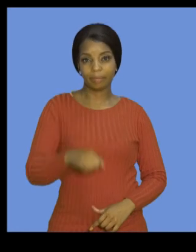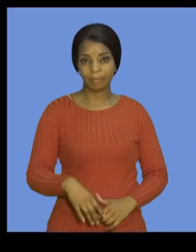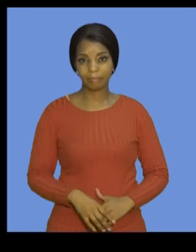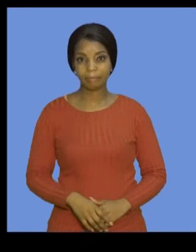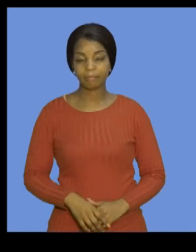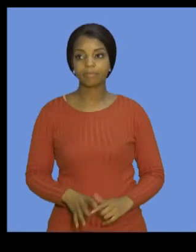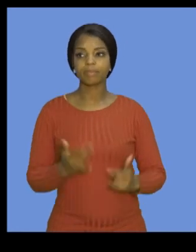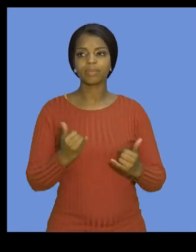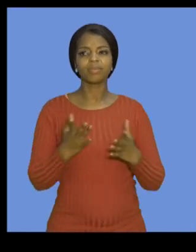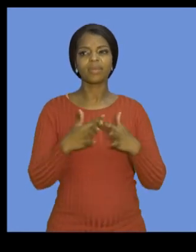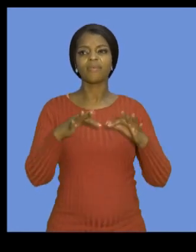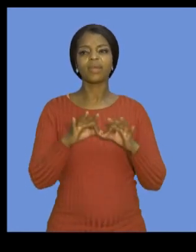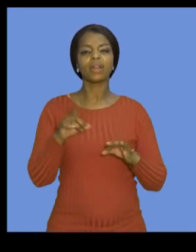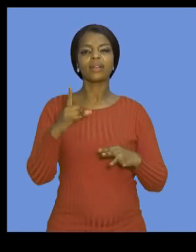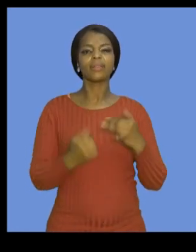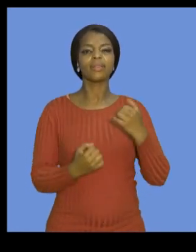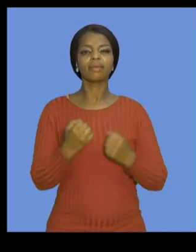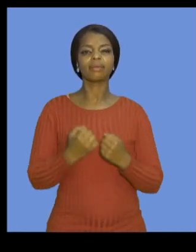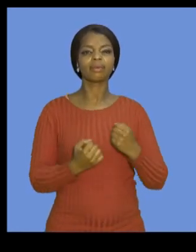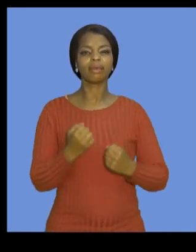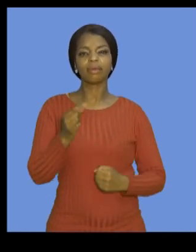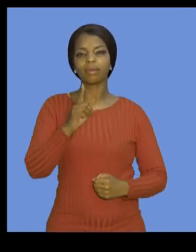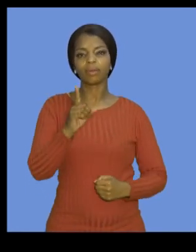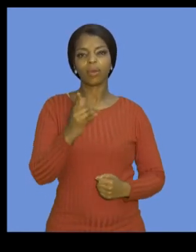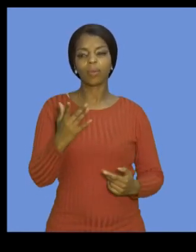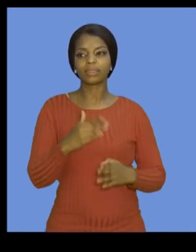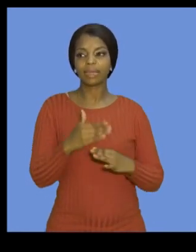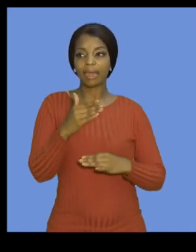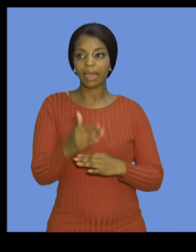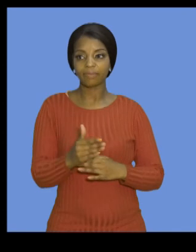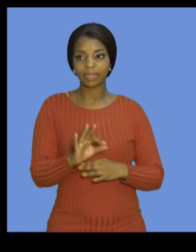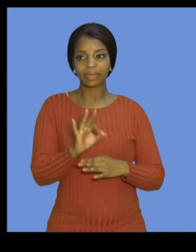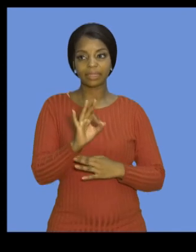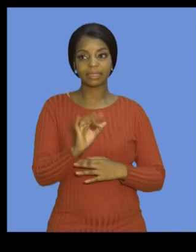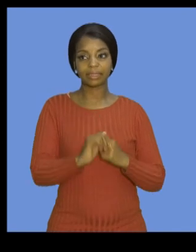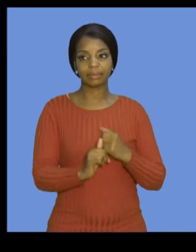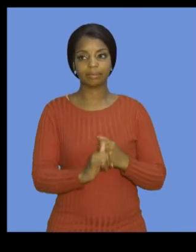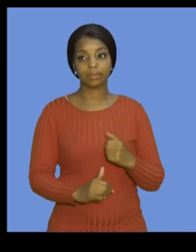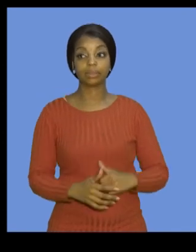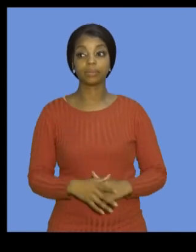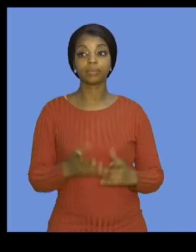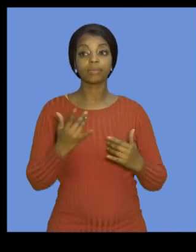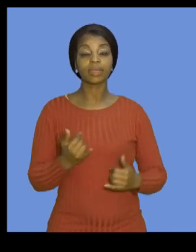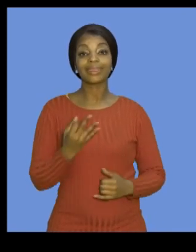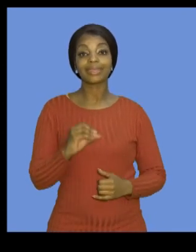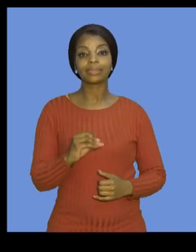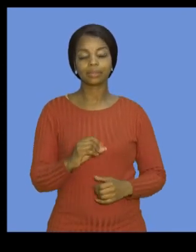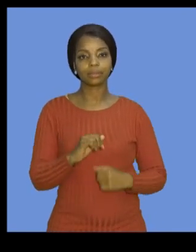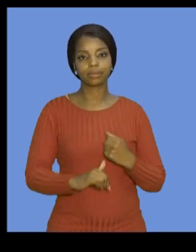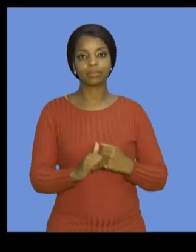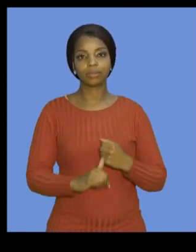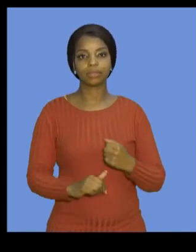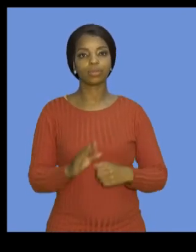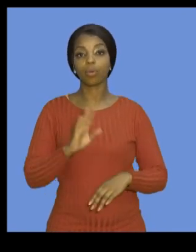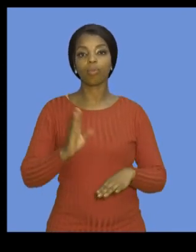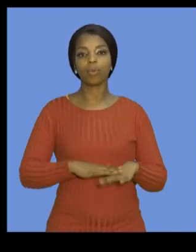value of the car be after 30 months? Now, look at this. We are no longer talking about 60 months. We're talking about 30